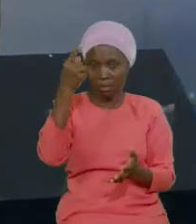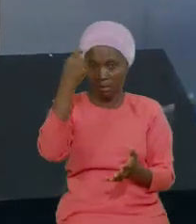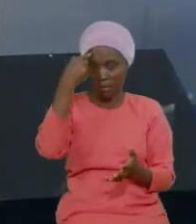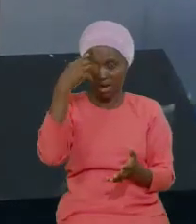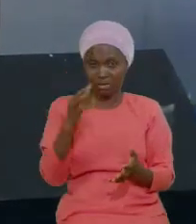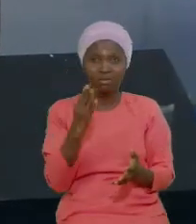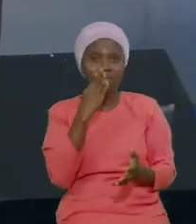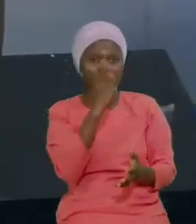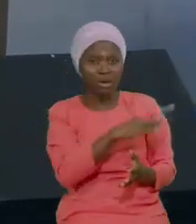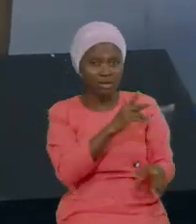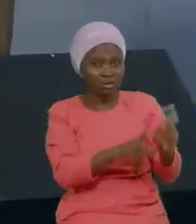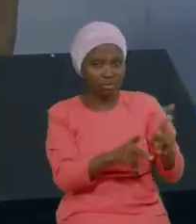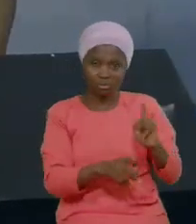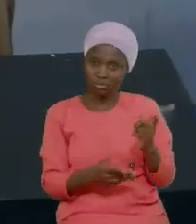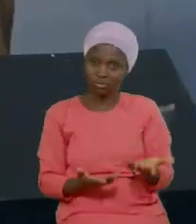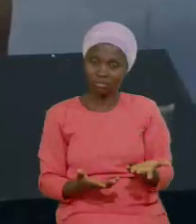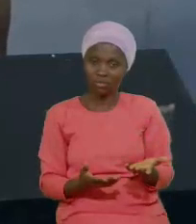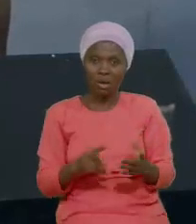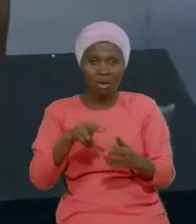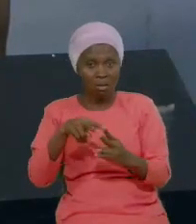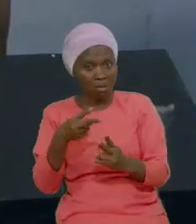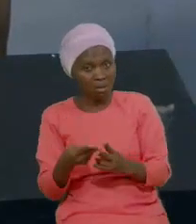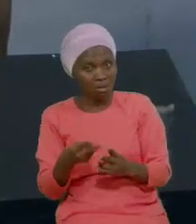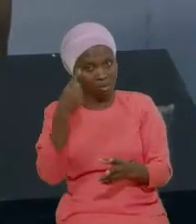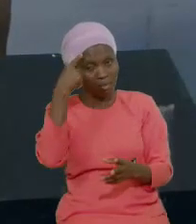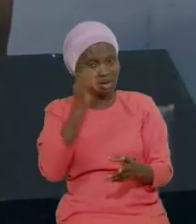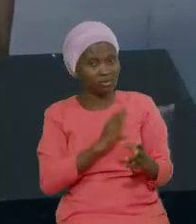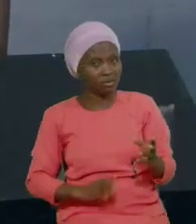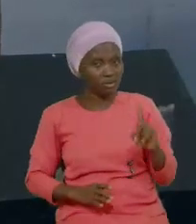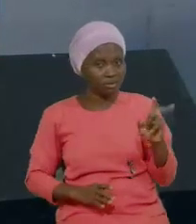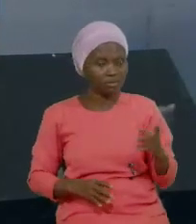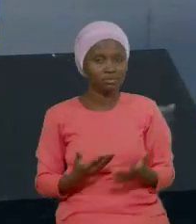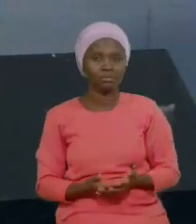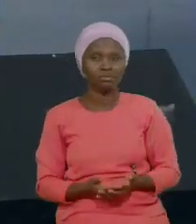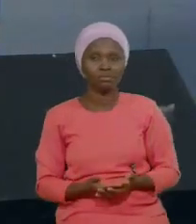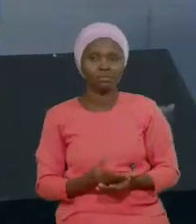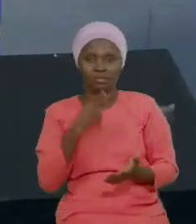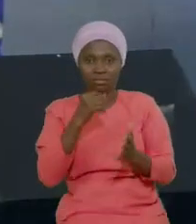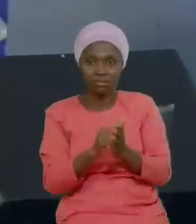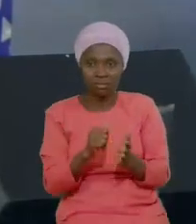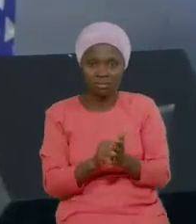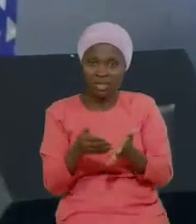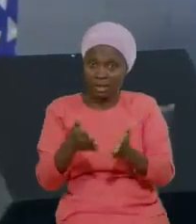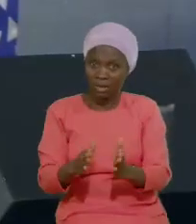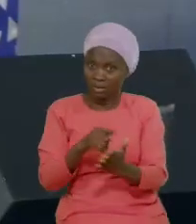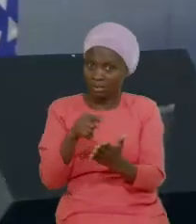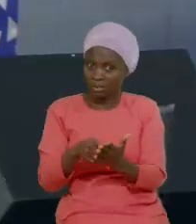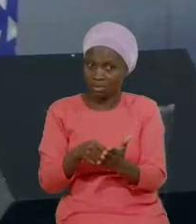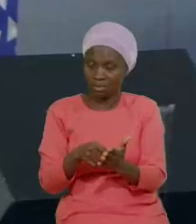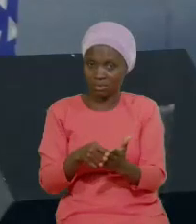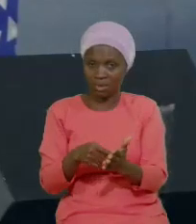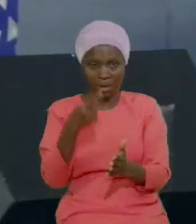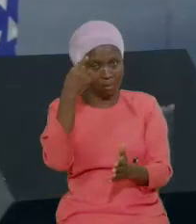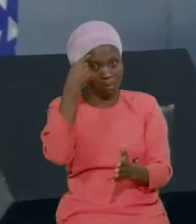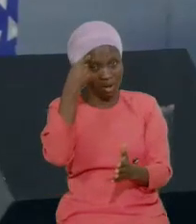people. Or the mind of Christ. And he says, let this mind be